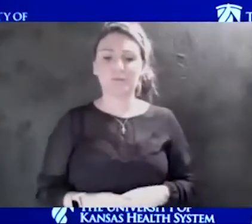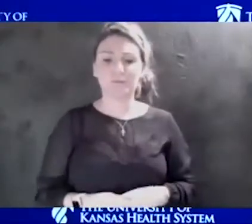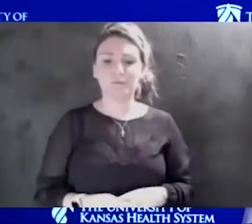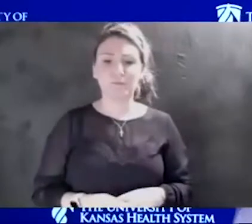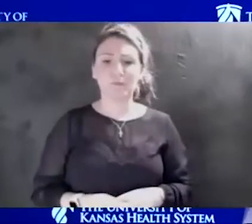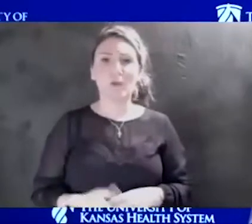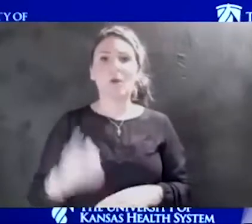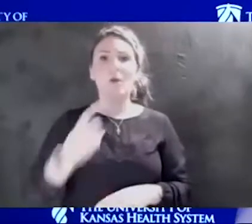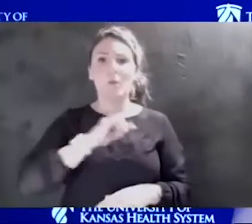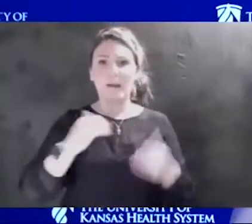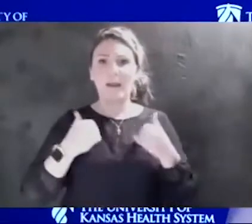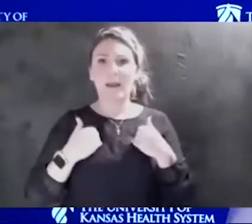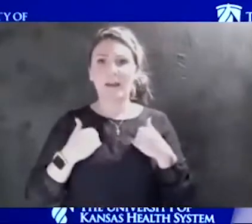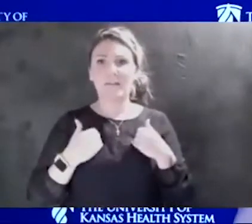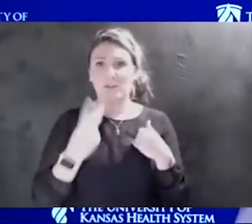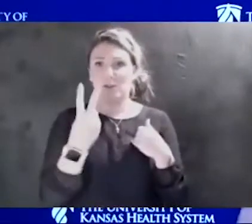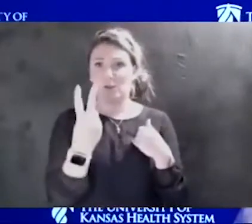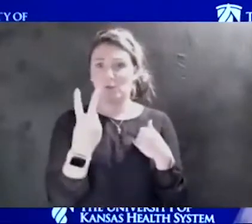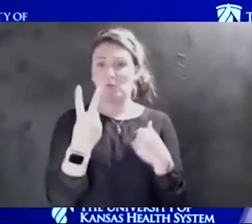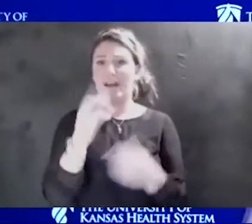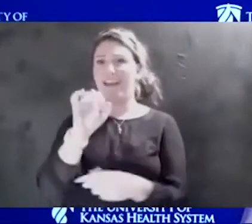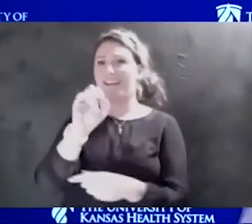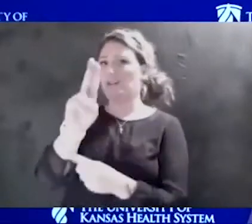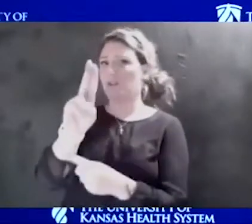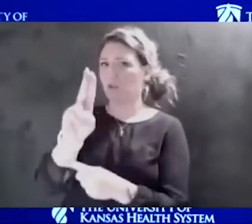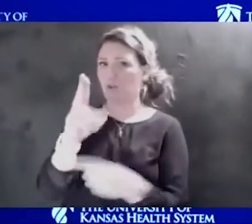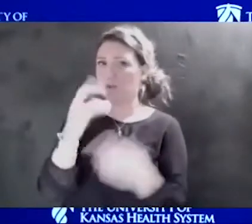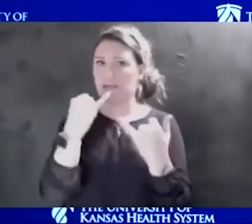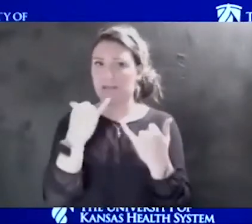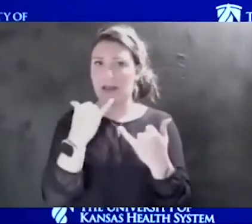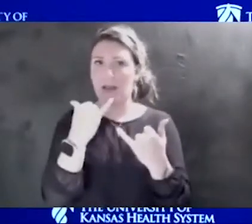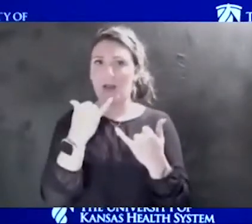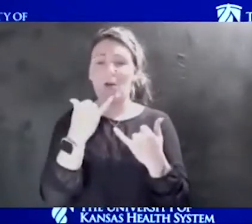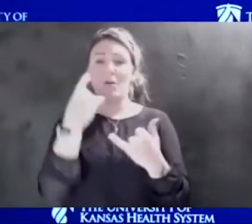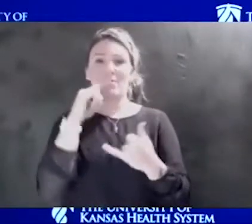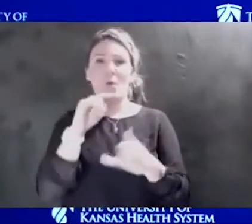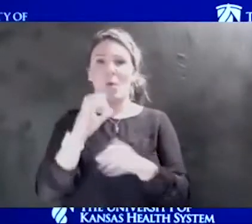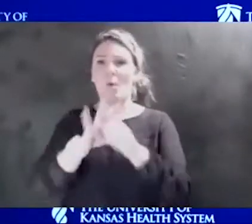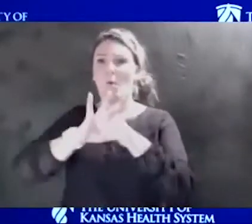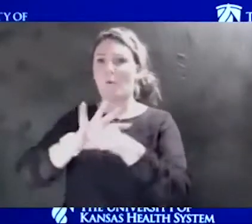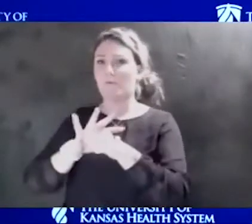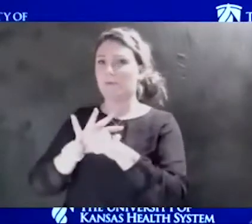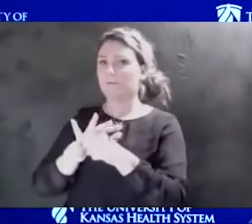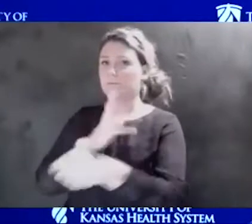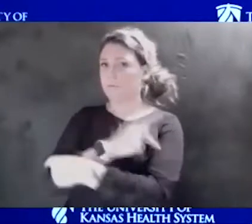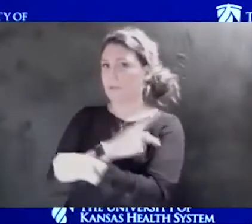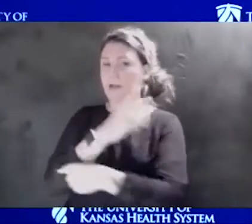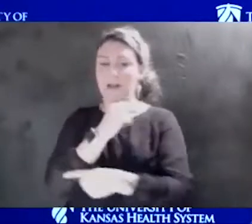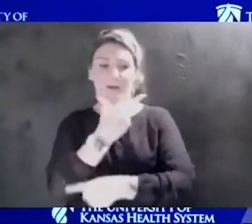2 ICUs now that have the COVID patients, and those vaccinated people that are in the ICU. Again, 2 out of